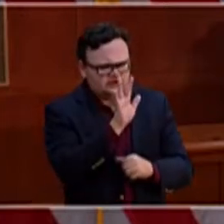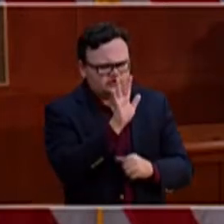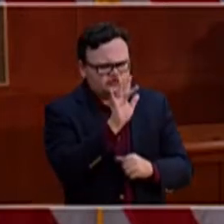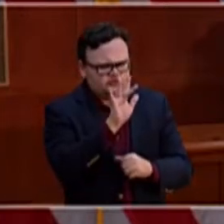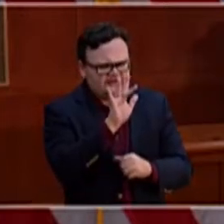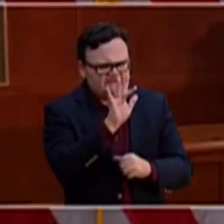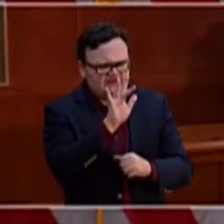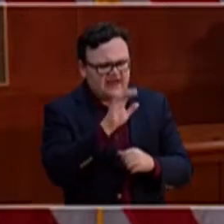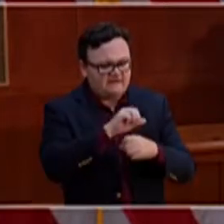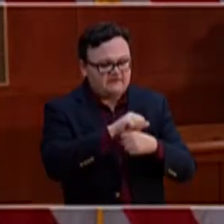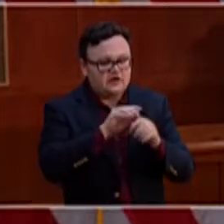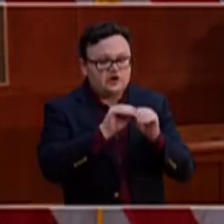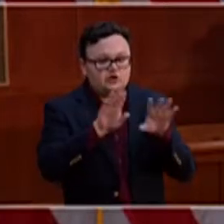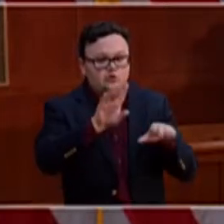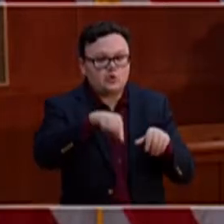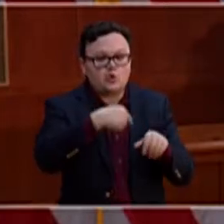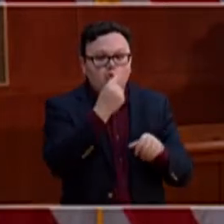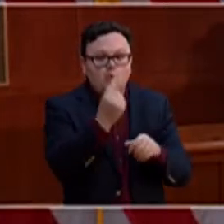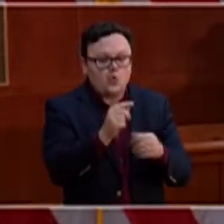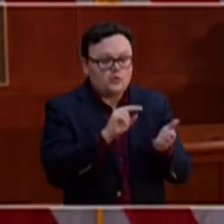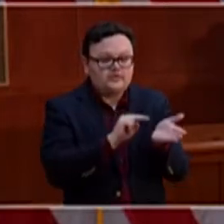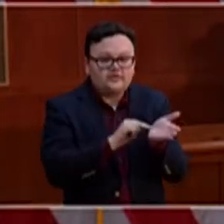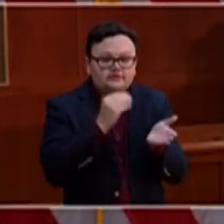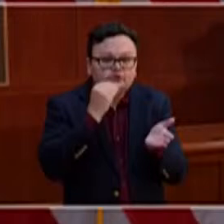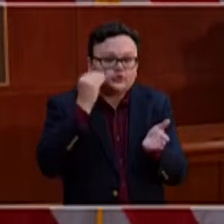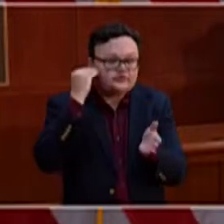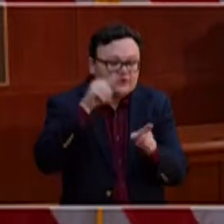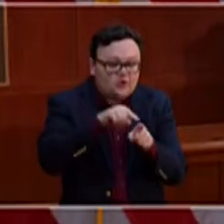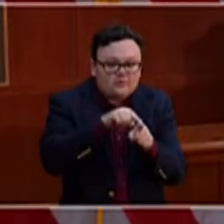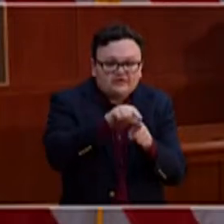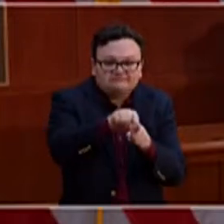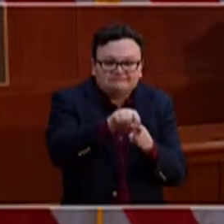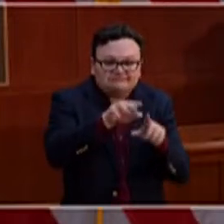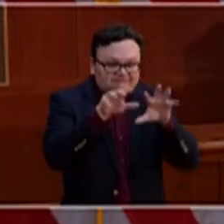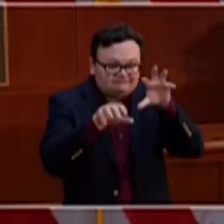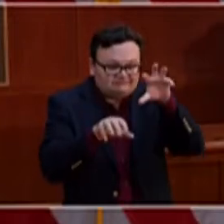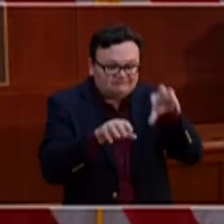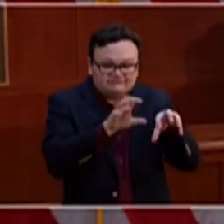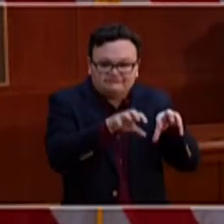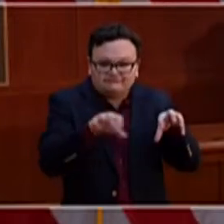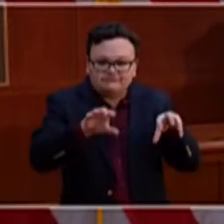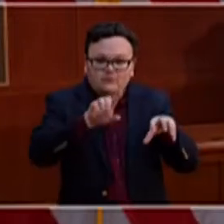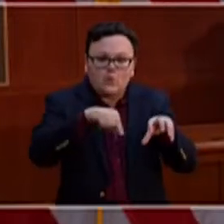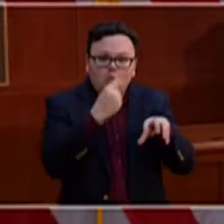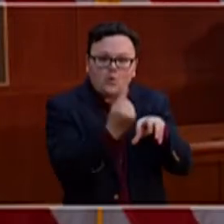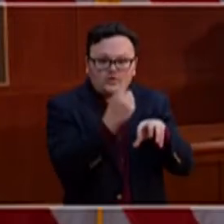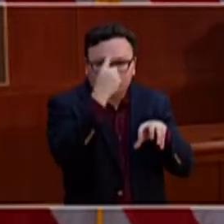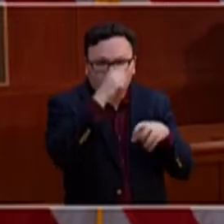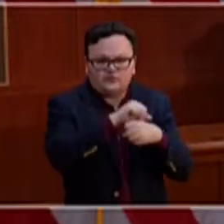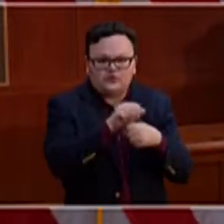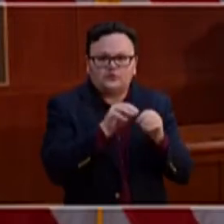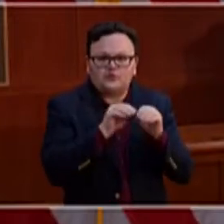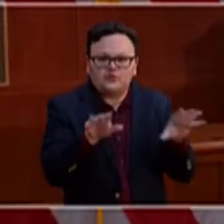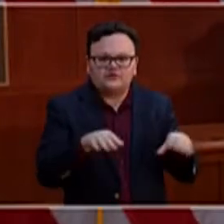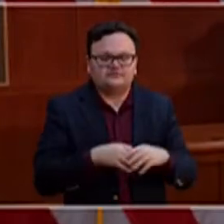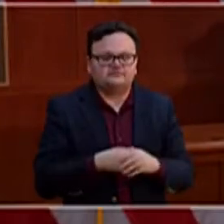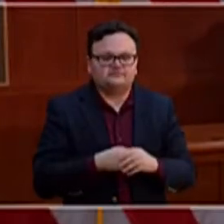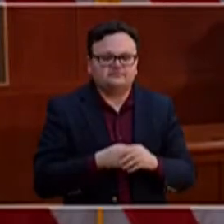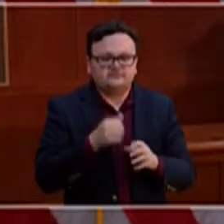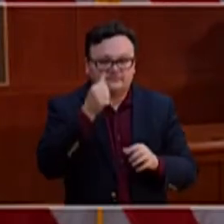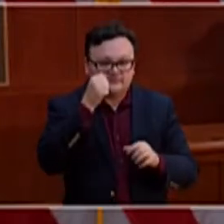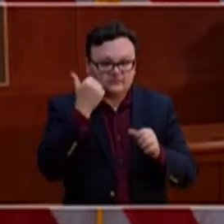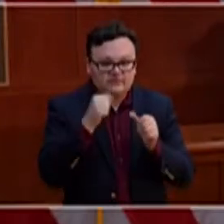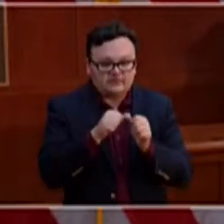COVID-only nursing facilities. One of the biggest problems that you've seen throughout the pandemic is if a